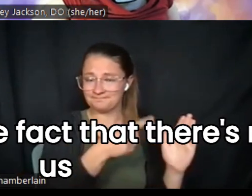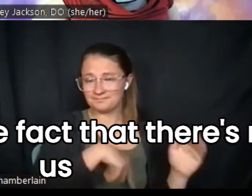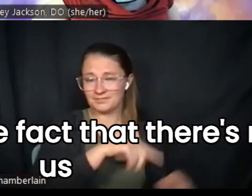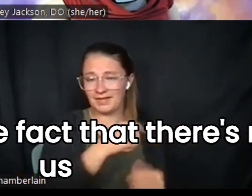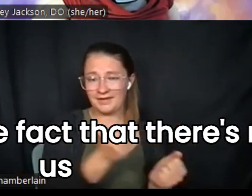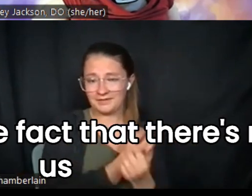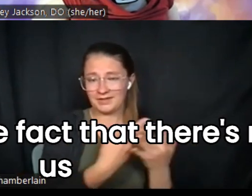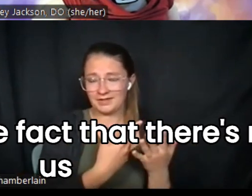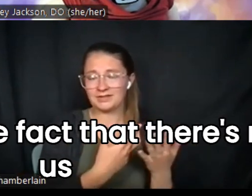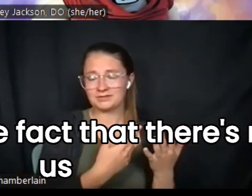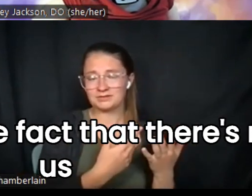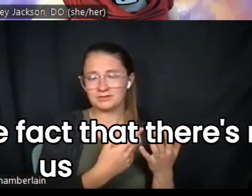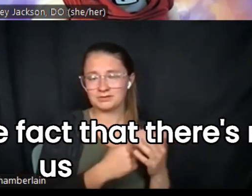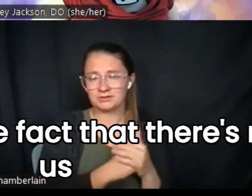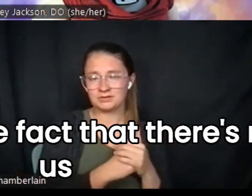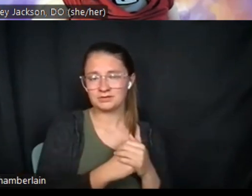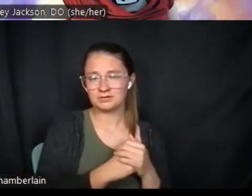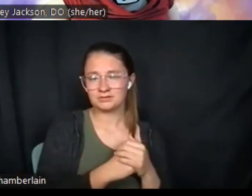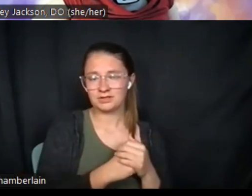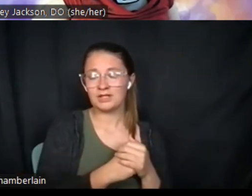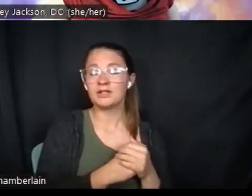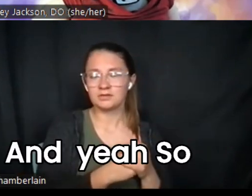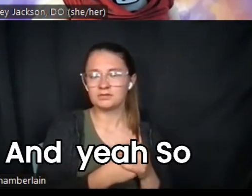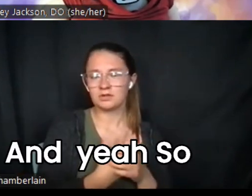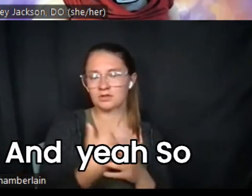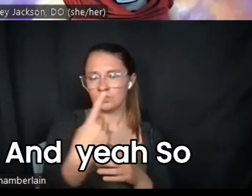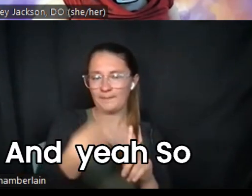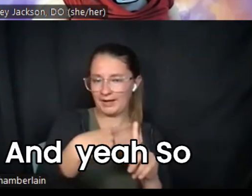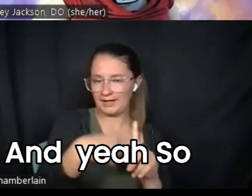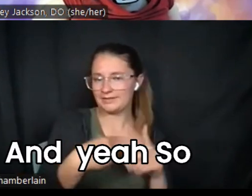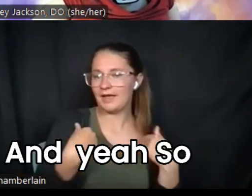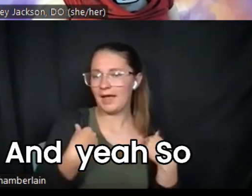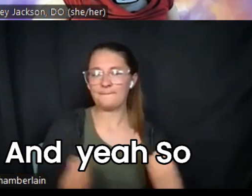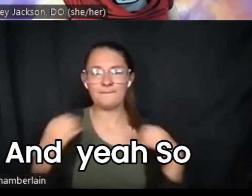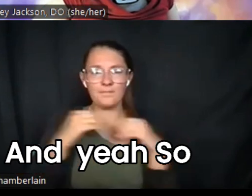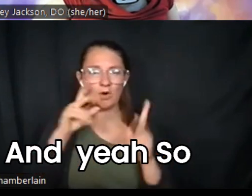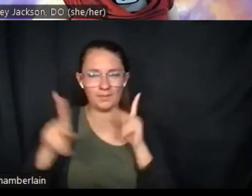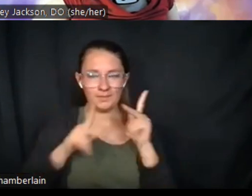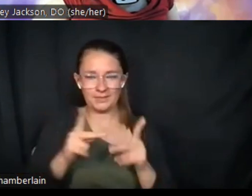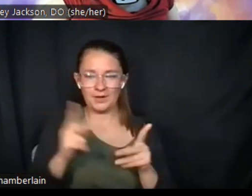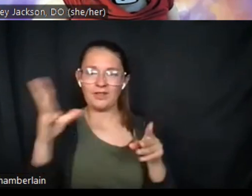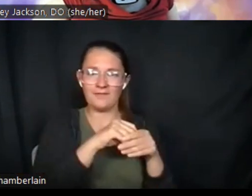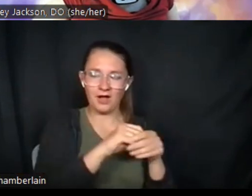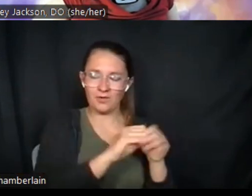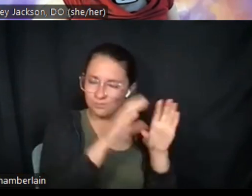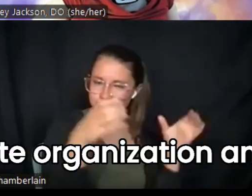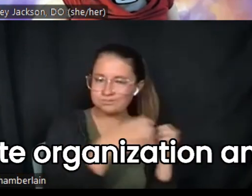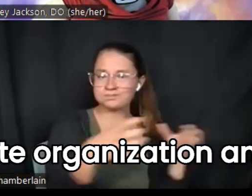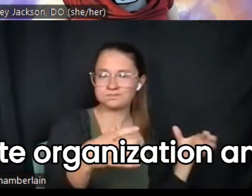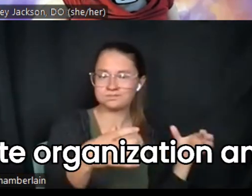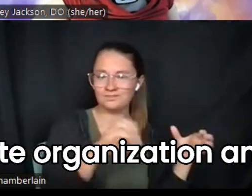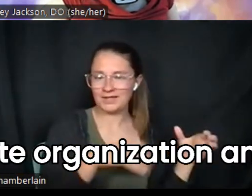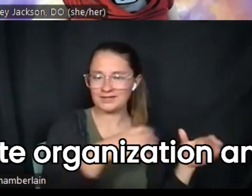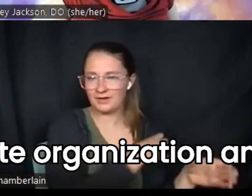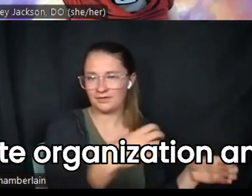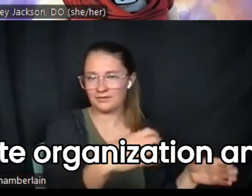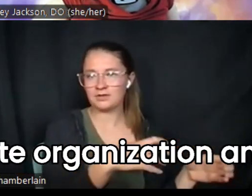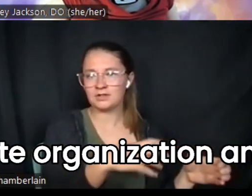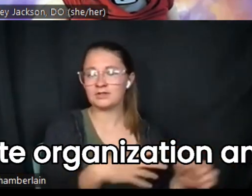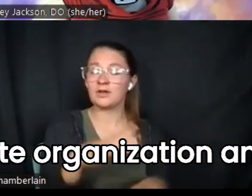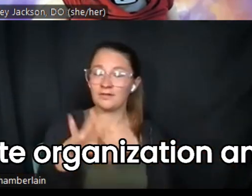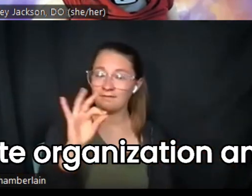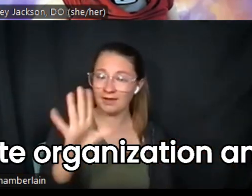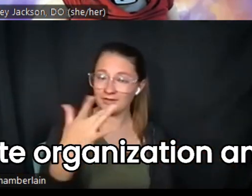that, the fact that there's more of us. And, so find your favorite